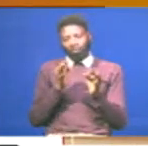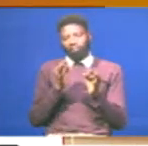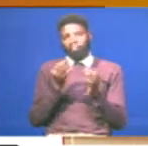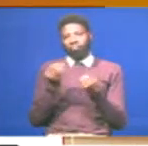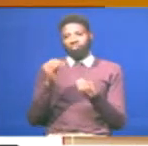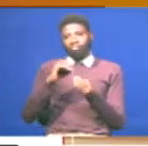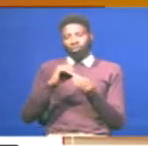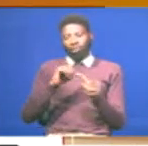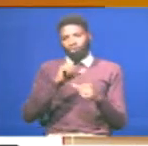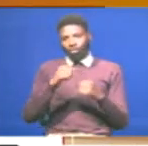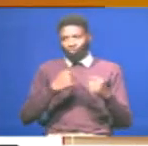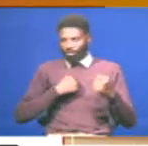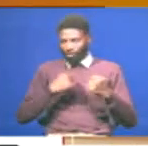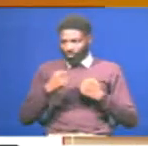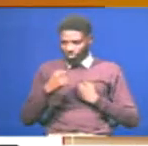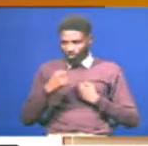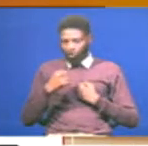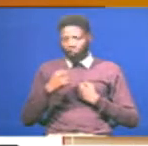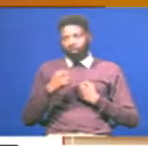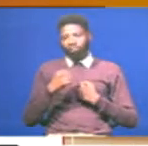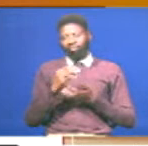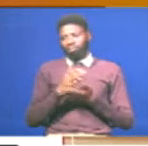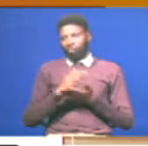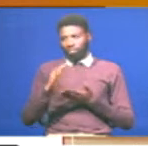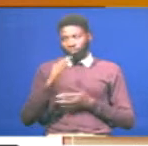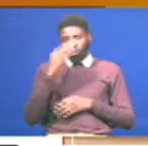Rwanda, okay. Partly because of...